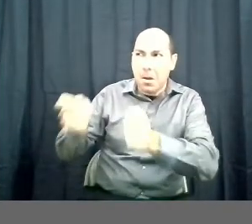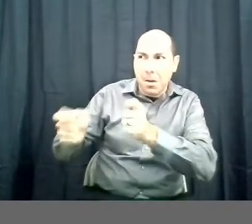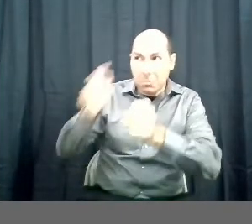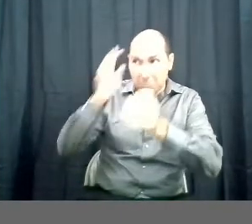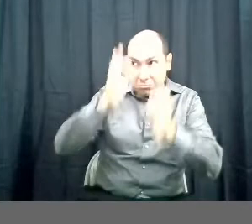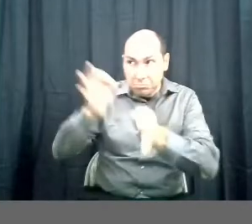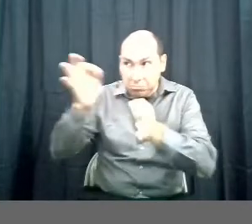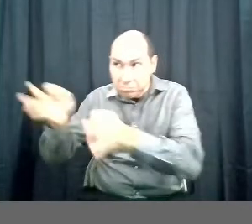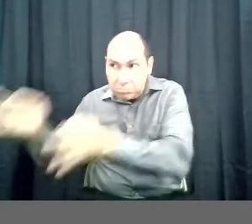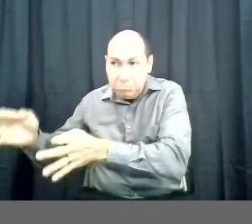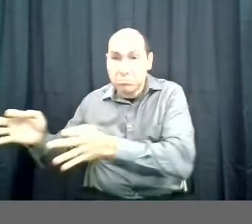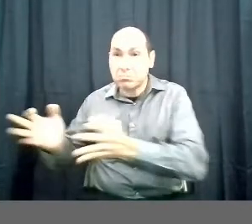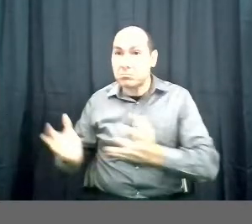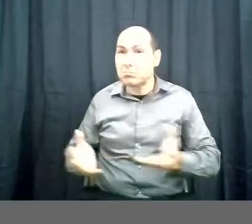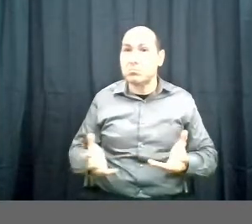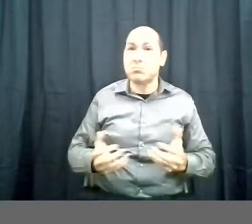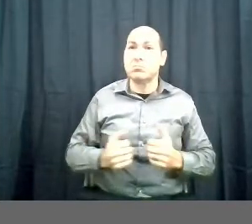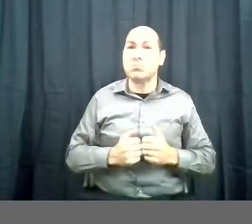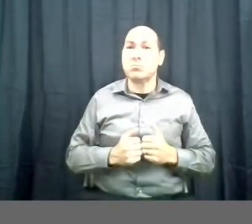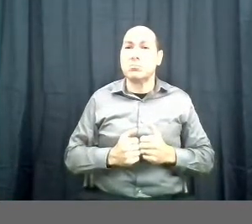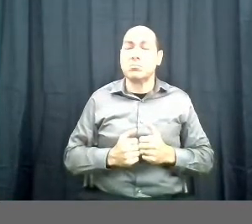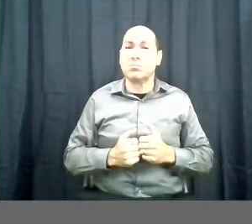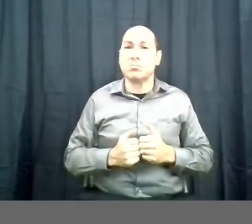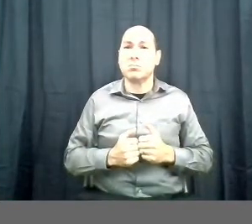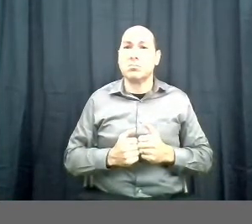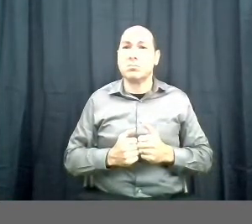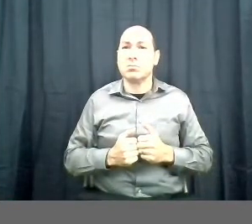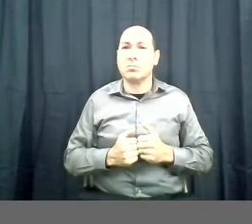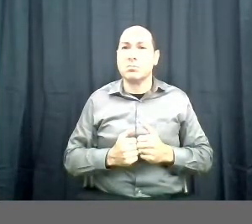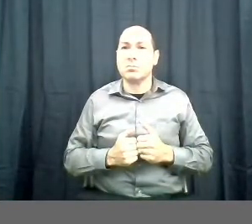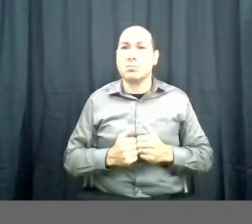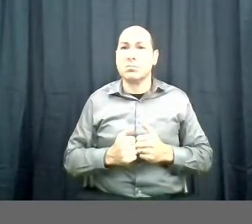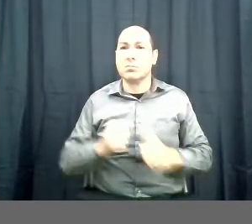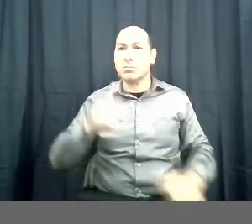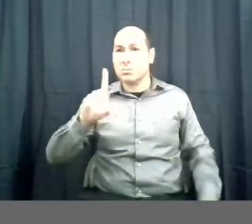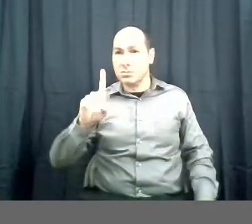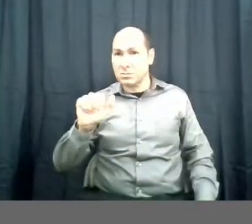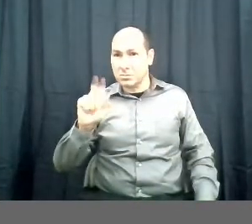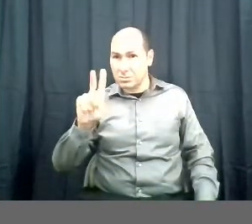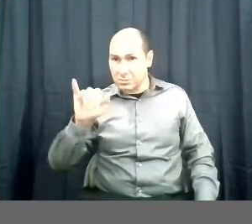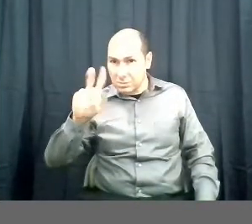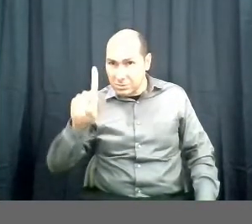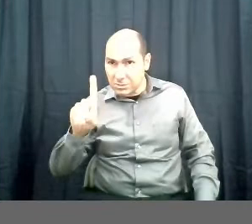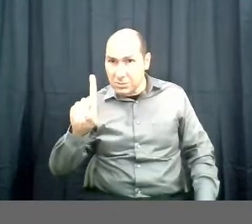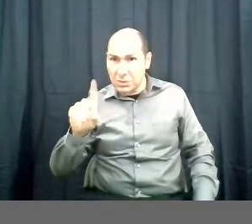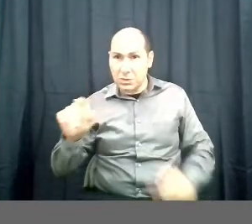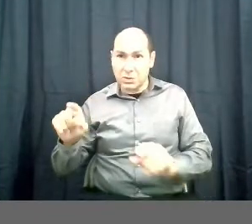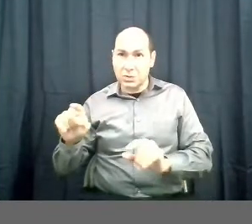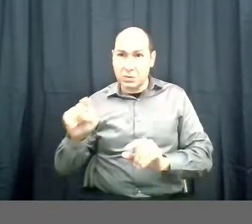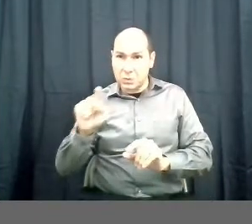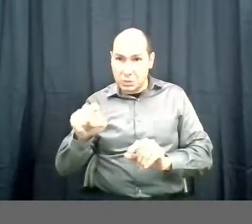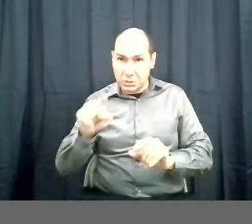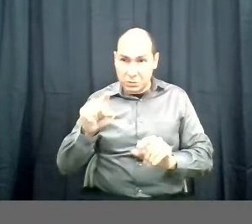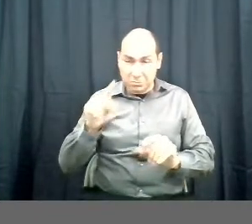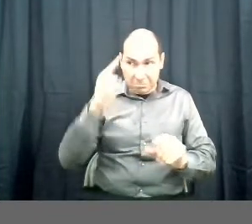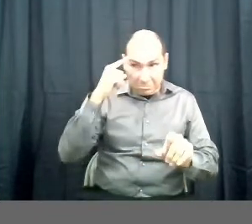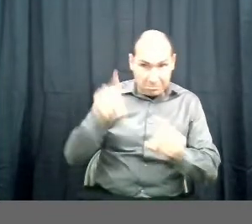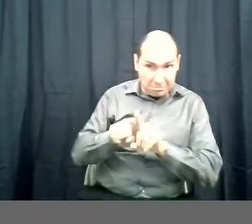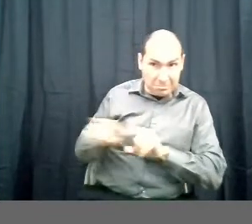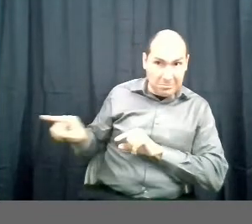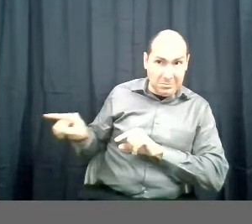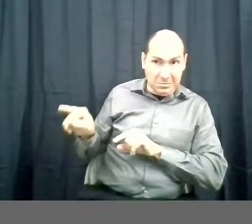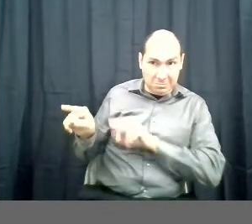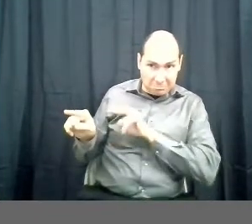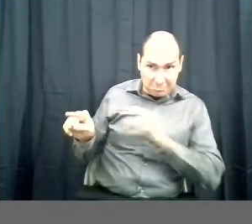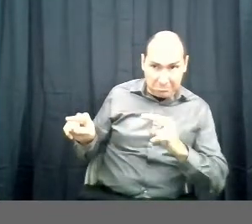over. Yeah, that is correct. David, is that your view as well? My understanding is that it will take